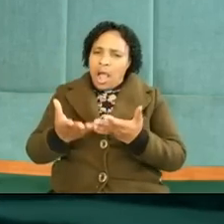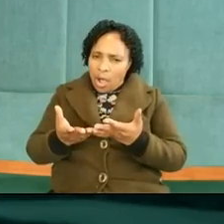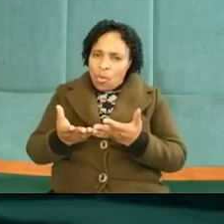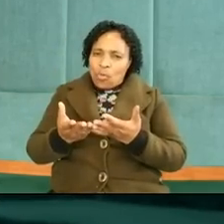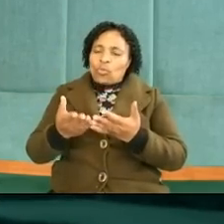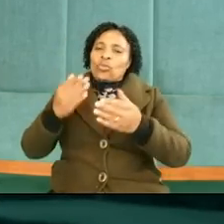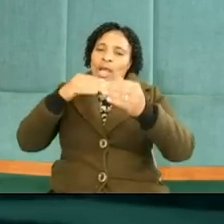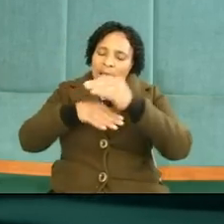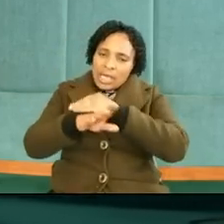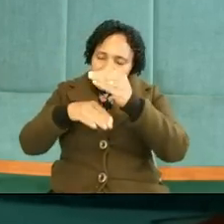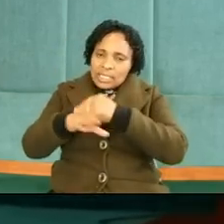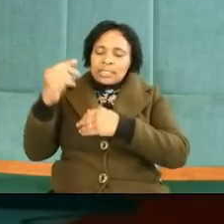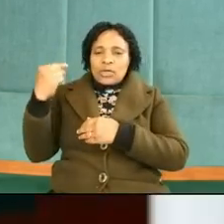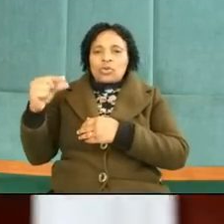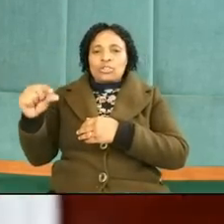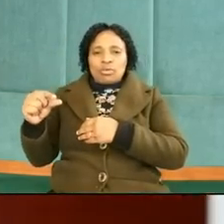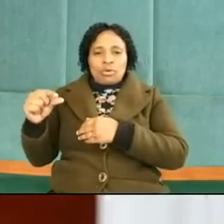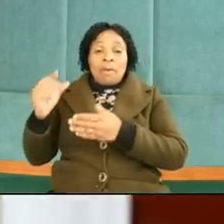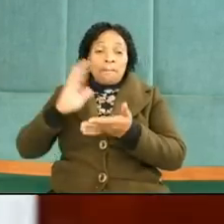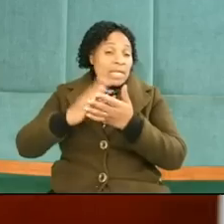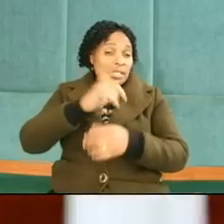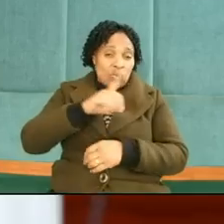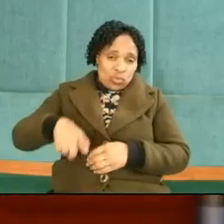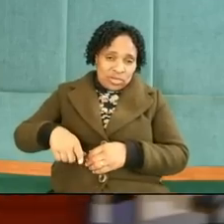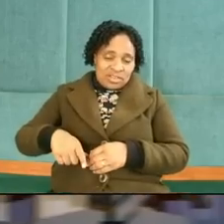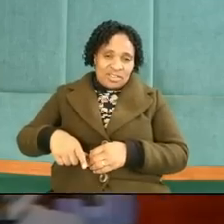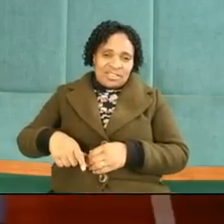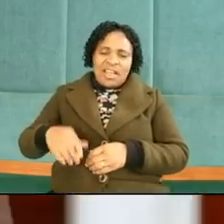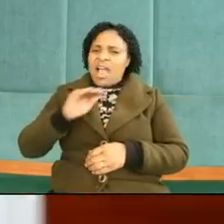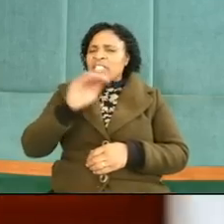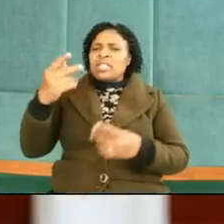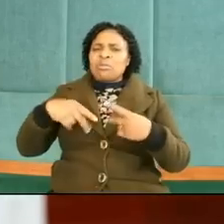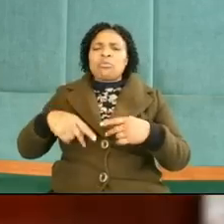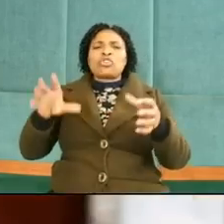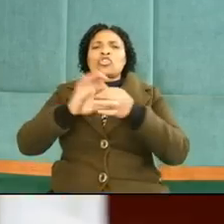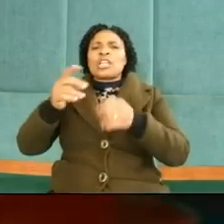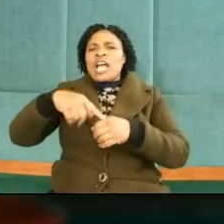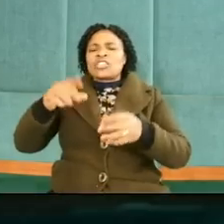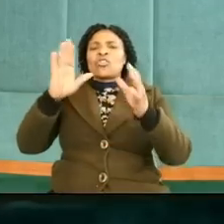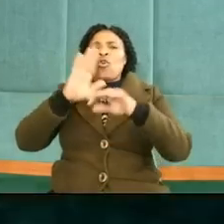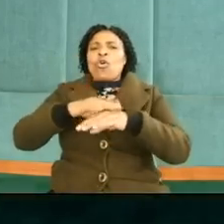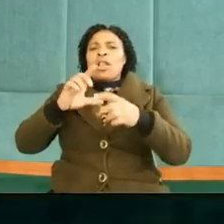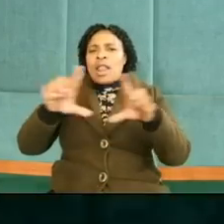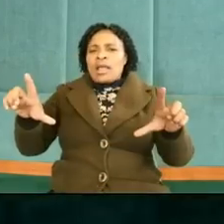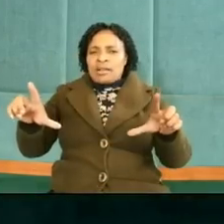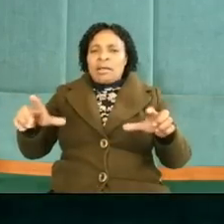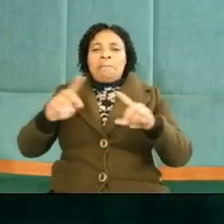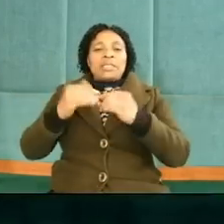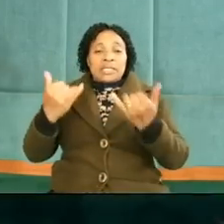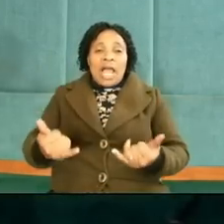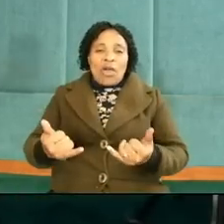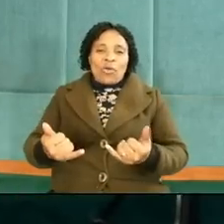the gospel. Praise the Lord. We are now asking people, join us online. The gospel has